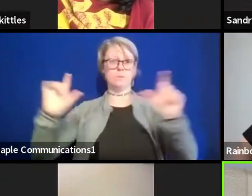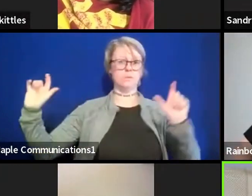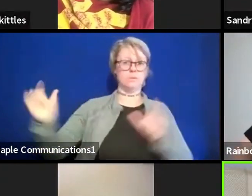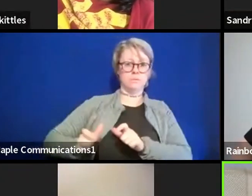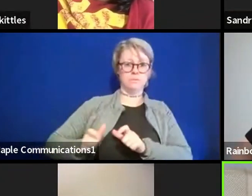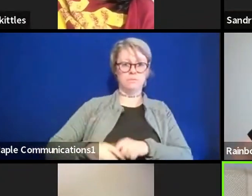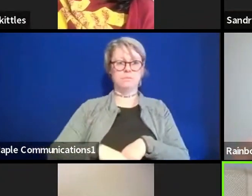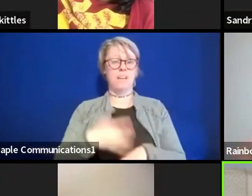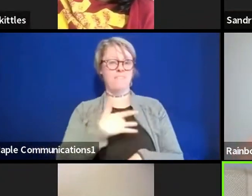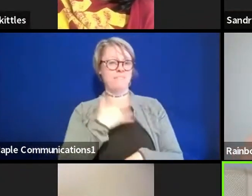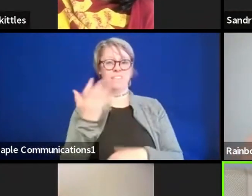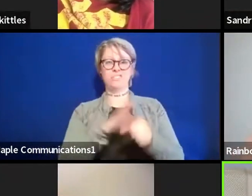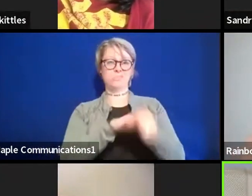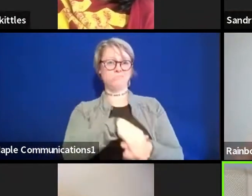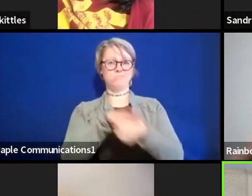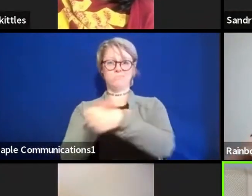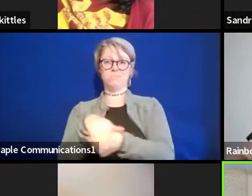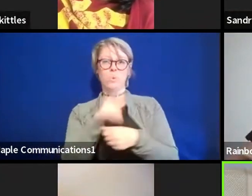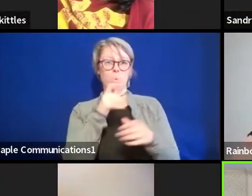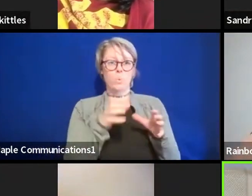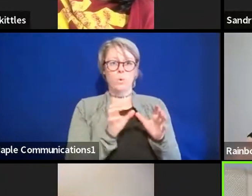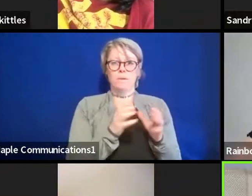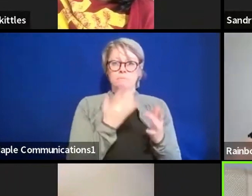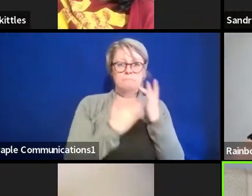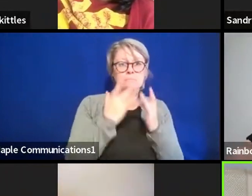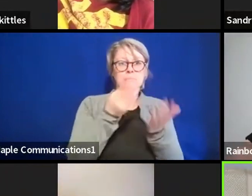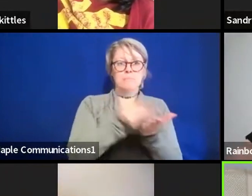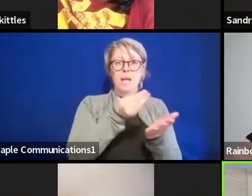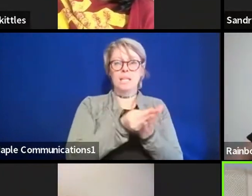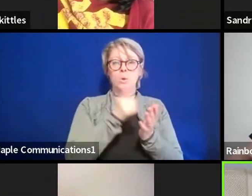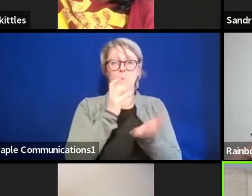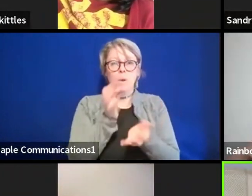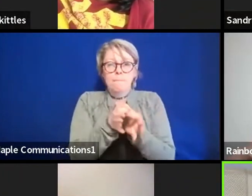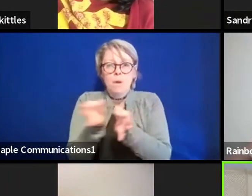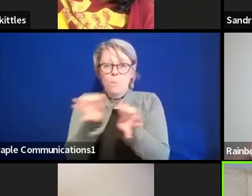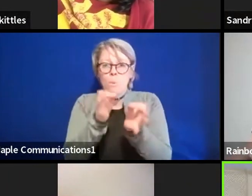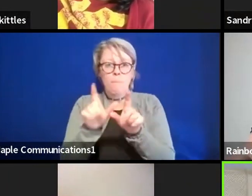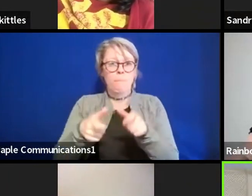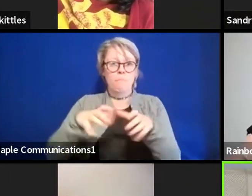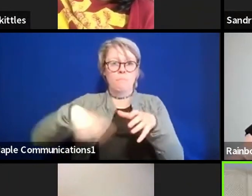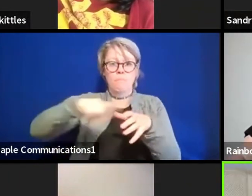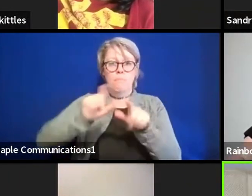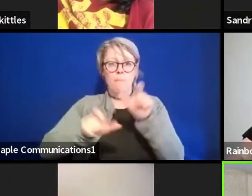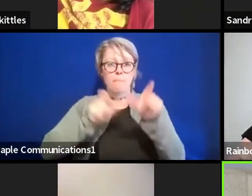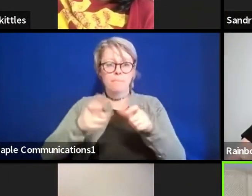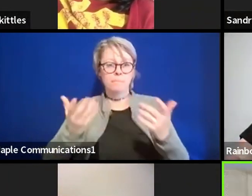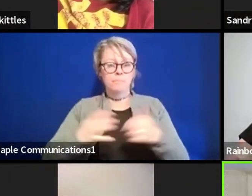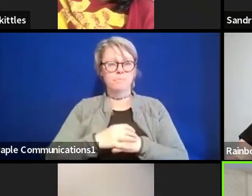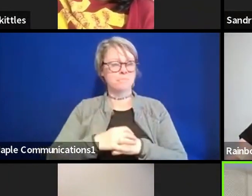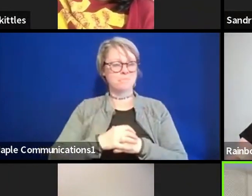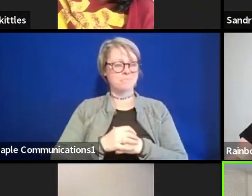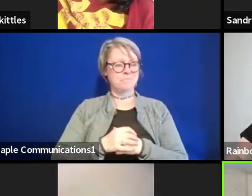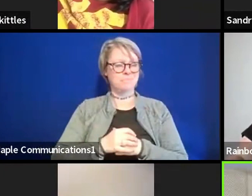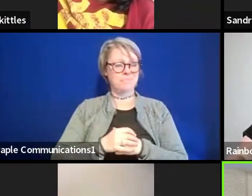class. They don't want lower class people. Like it doesn't work that way. So again, they